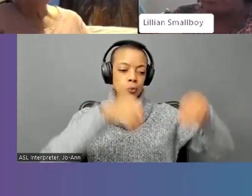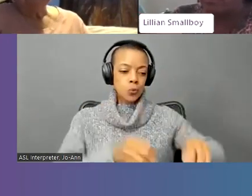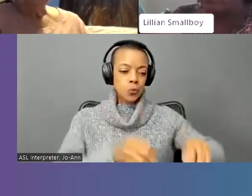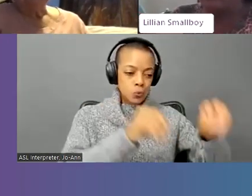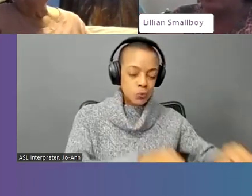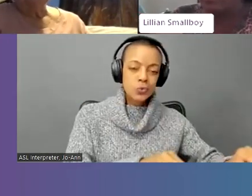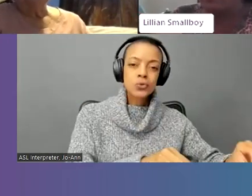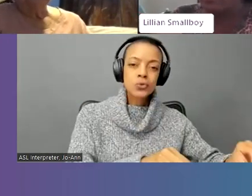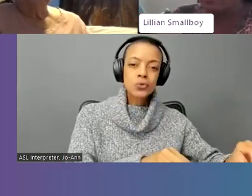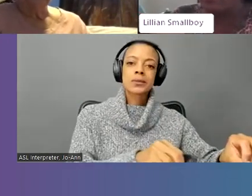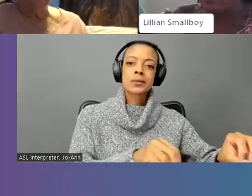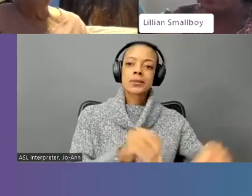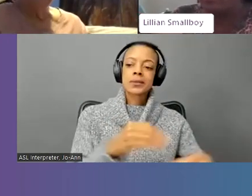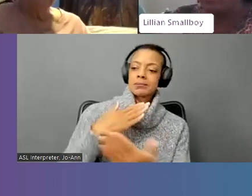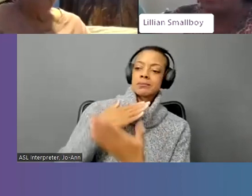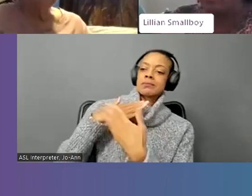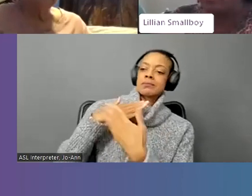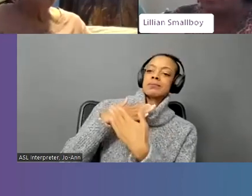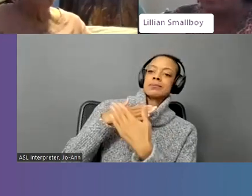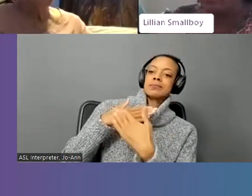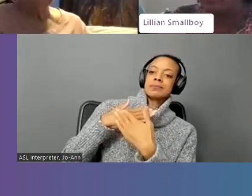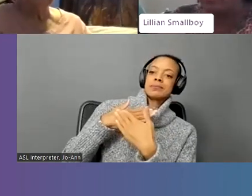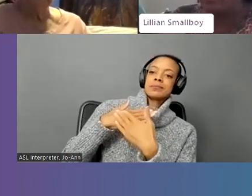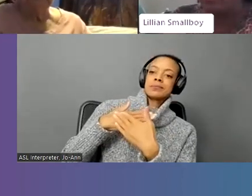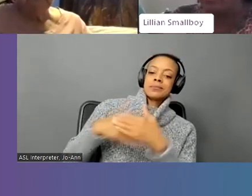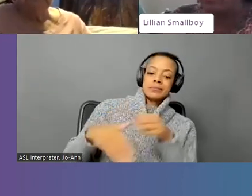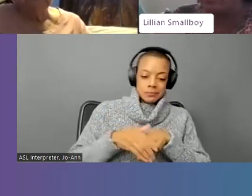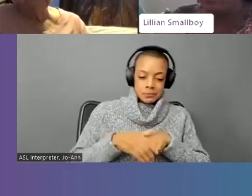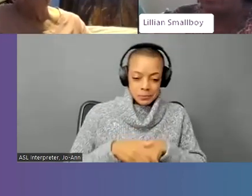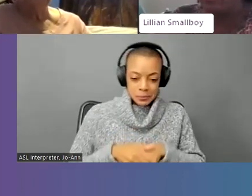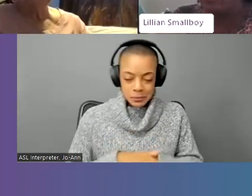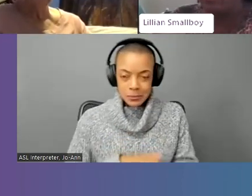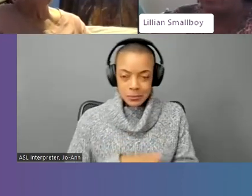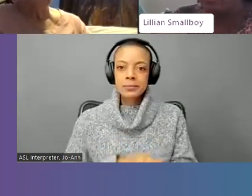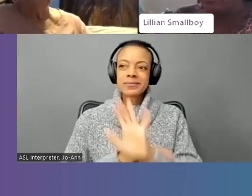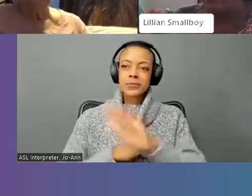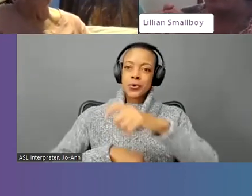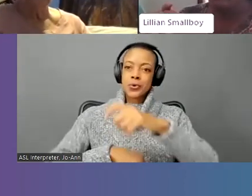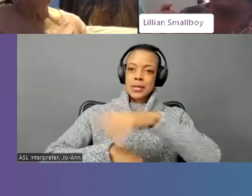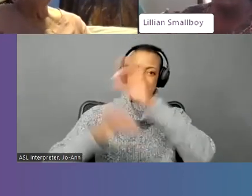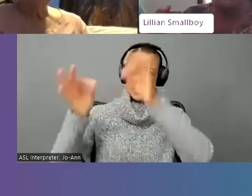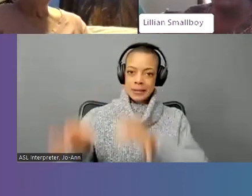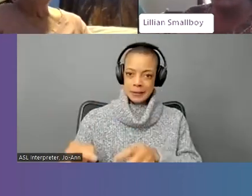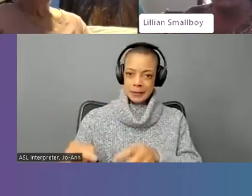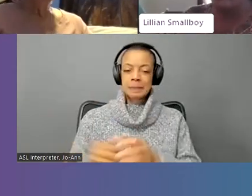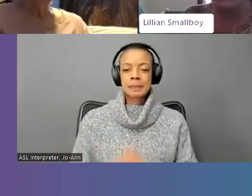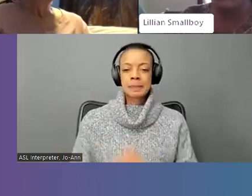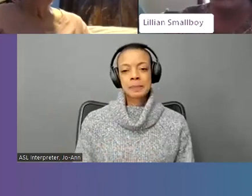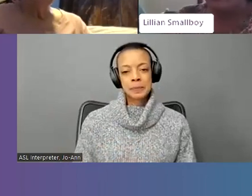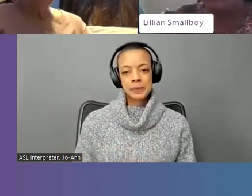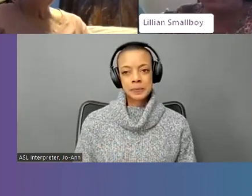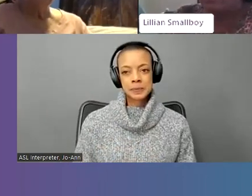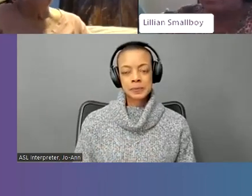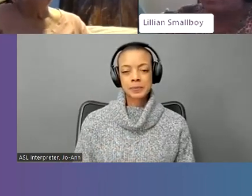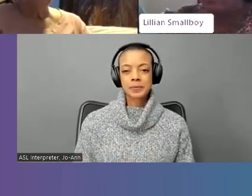babies, you know, to come and have this birth and to be born into this earth walk. And so we